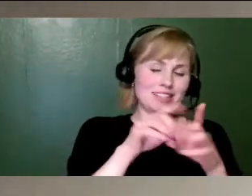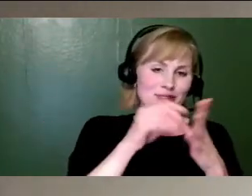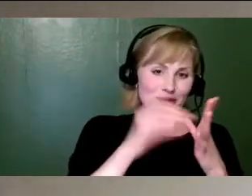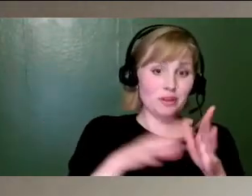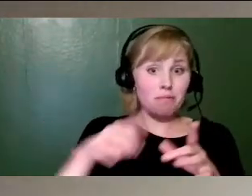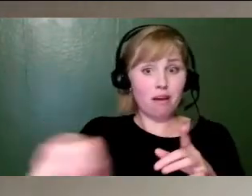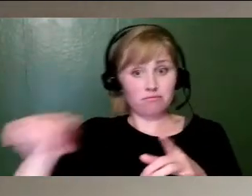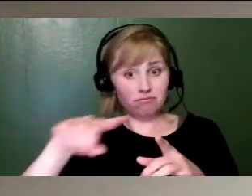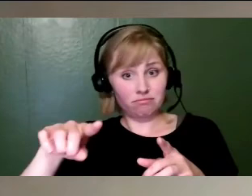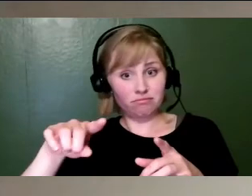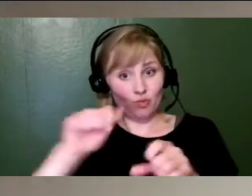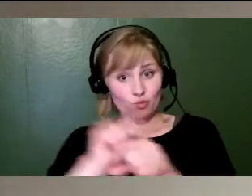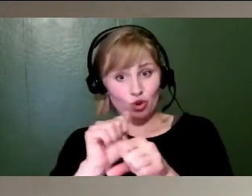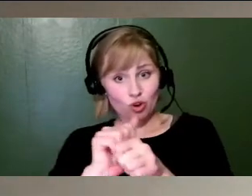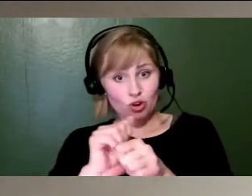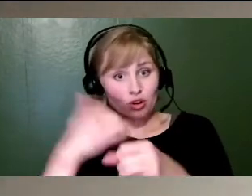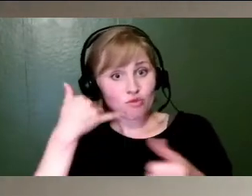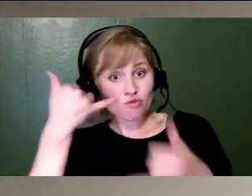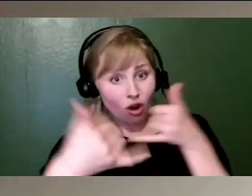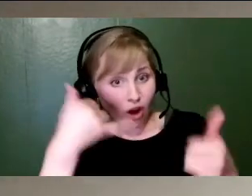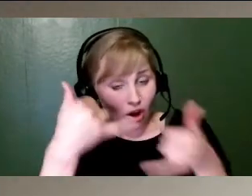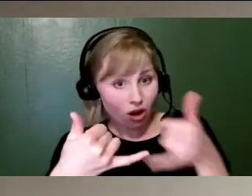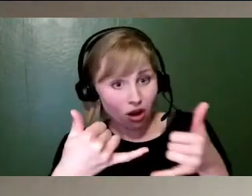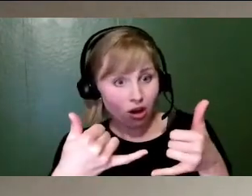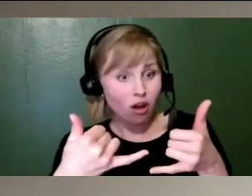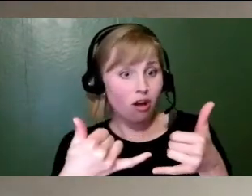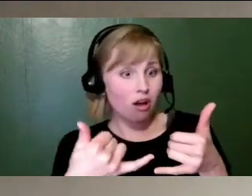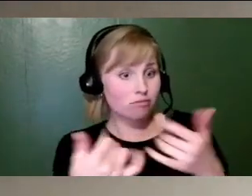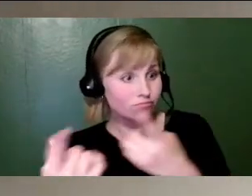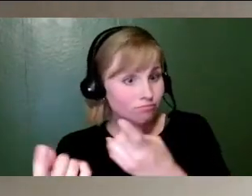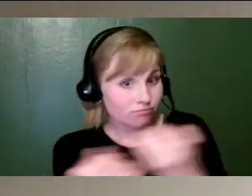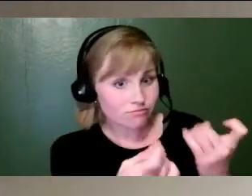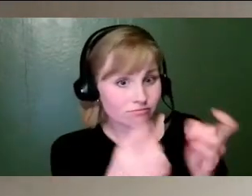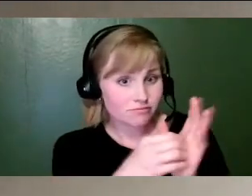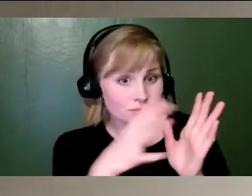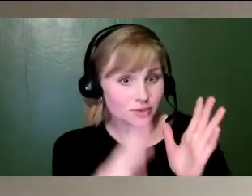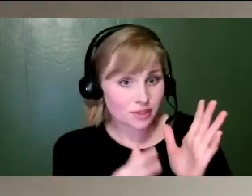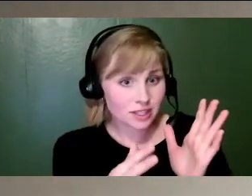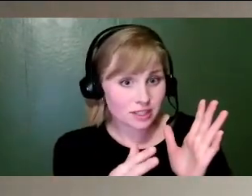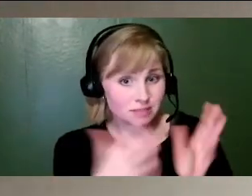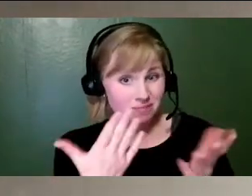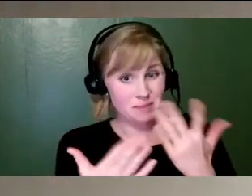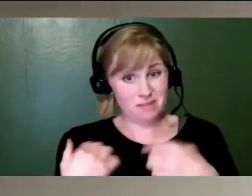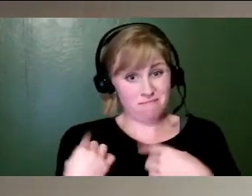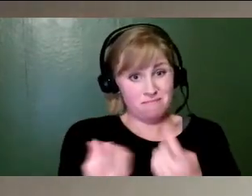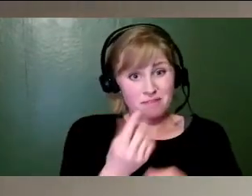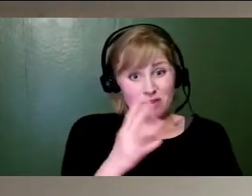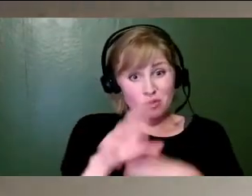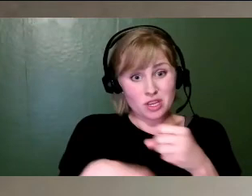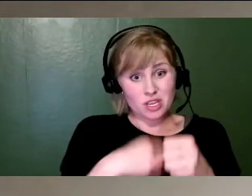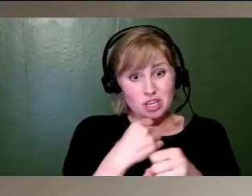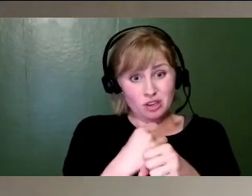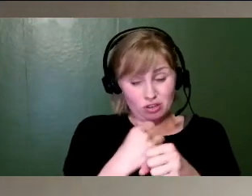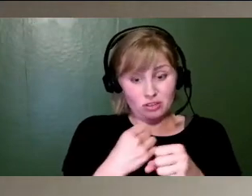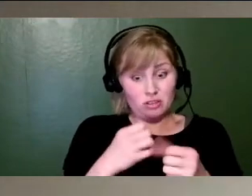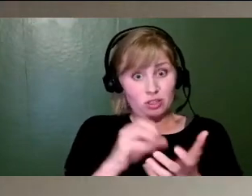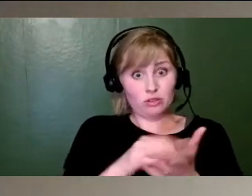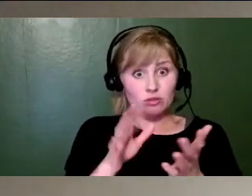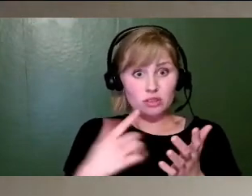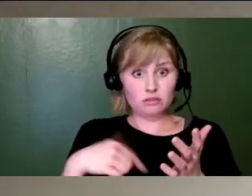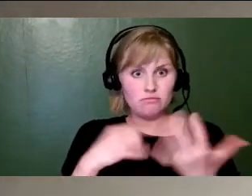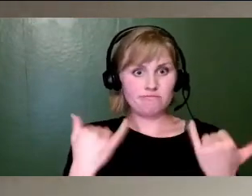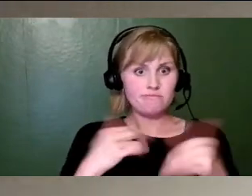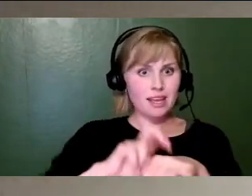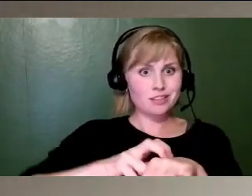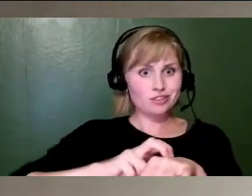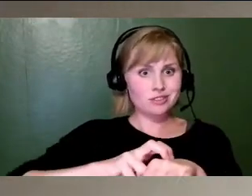understandably, the events of the last few months have made students anxious about what's going to happen for them